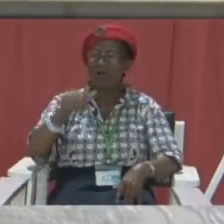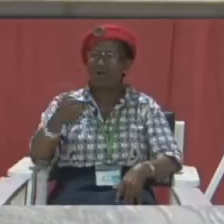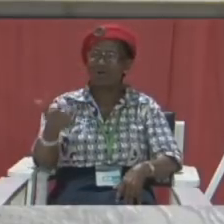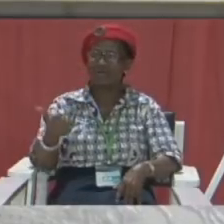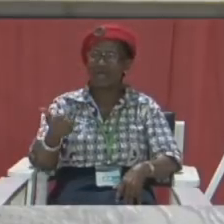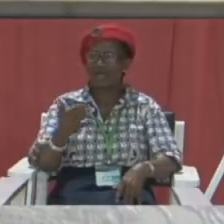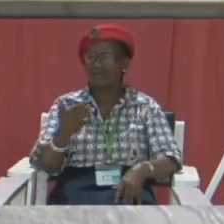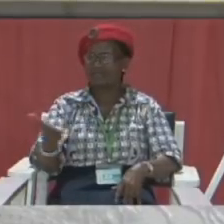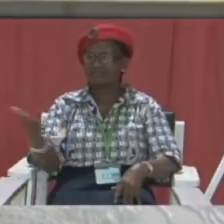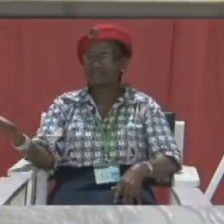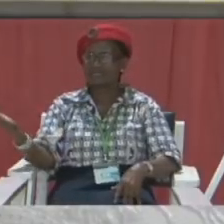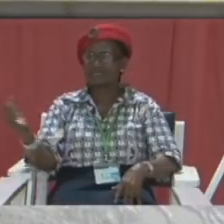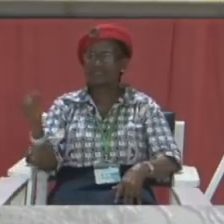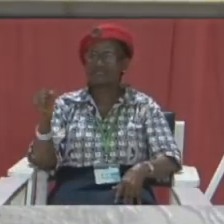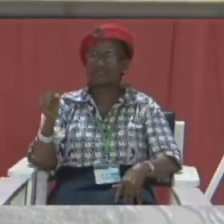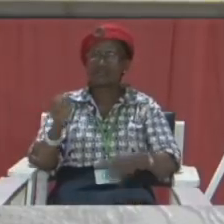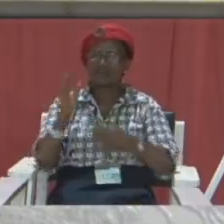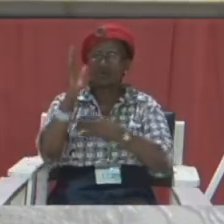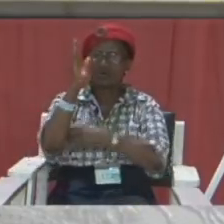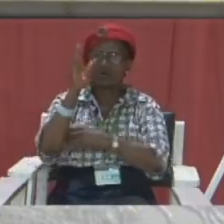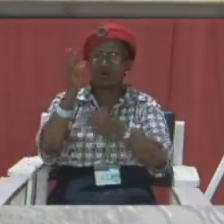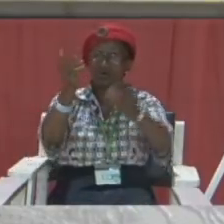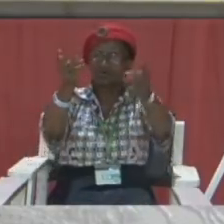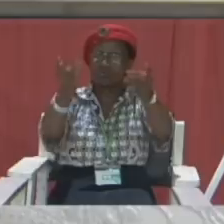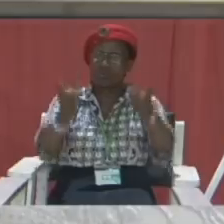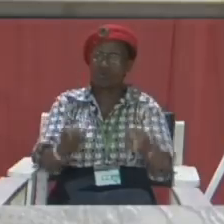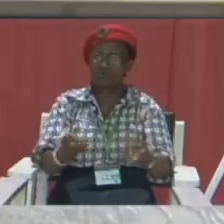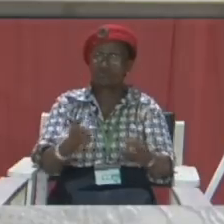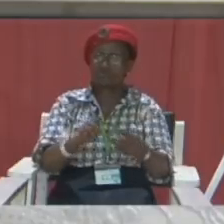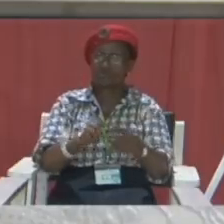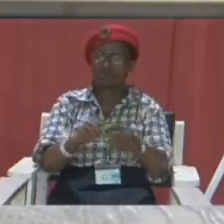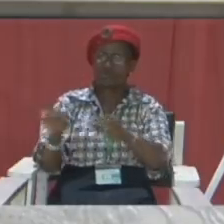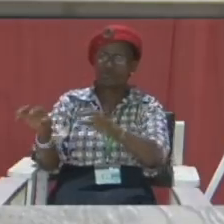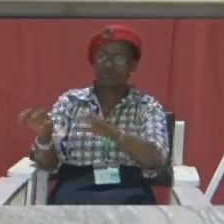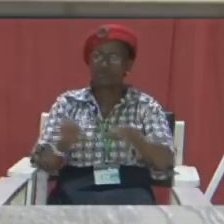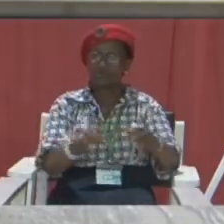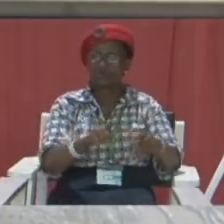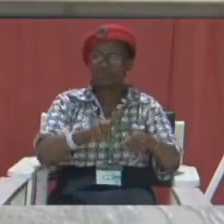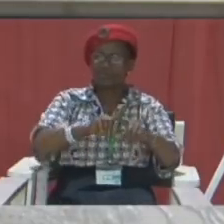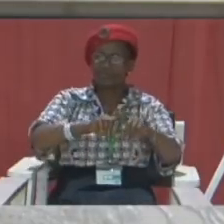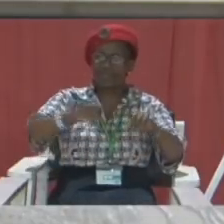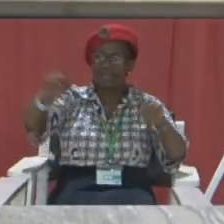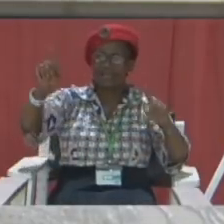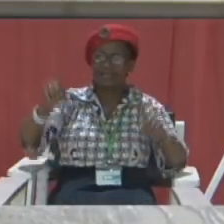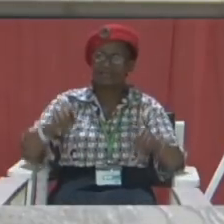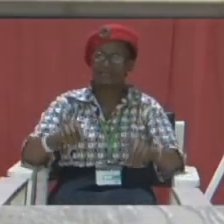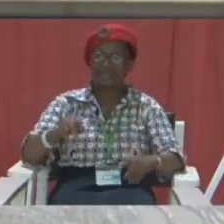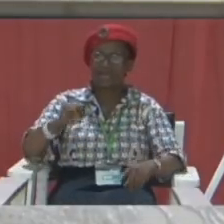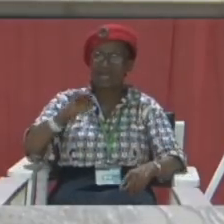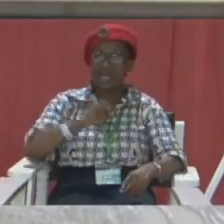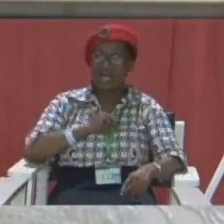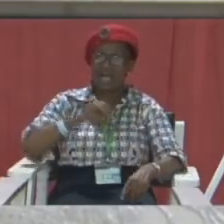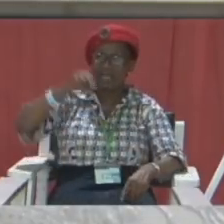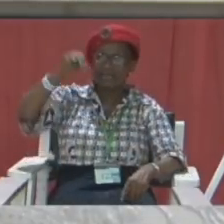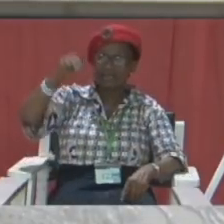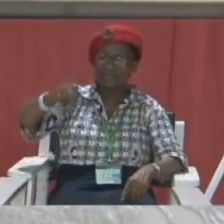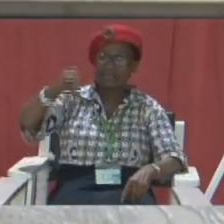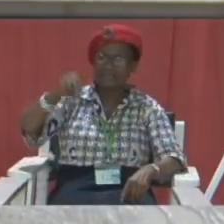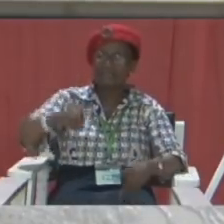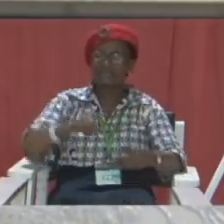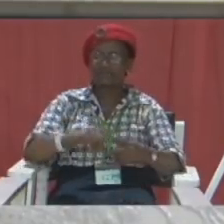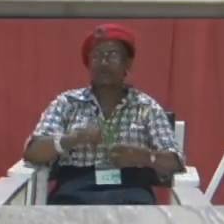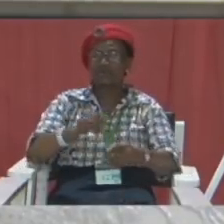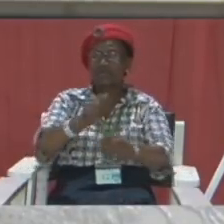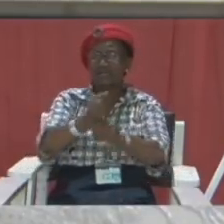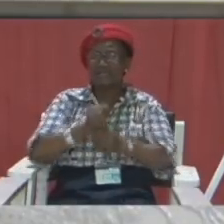t'Olorun fe se. But I need to get out of his way so we can do some of